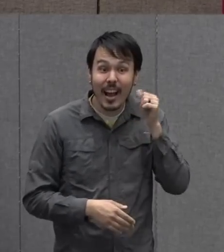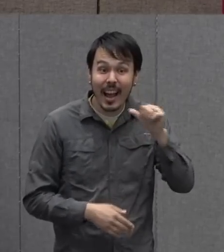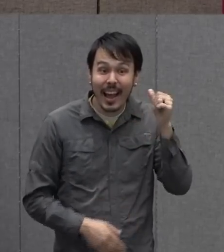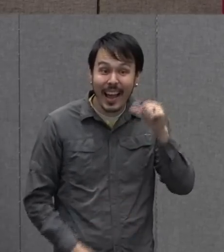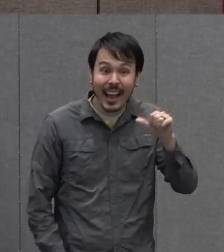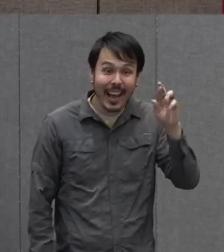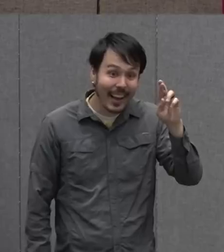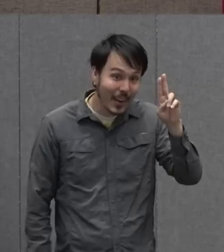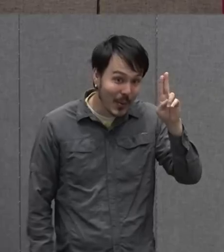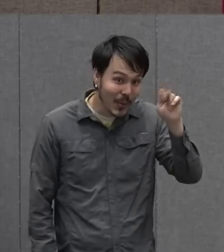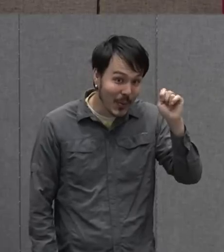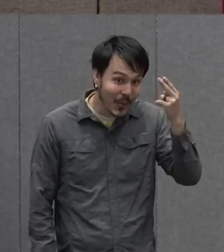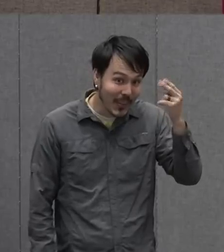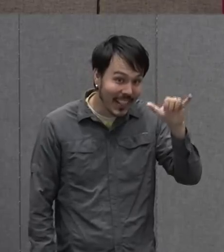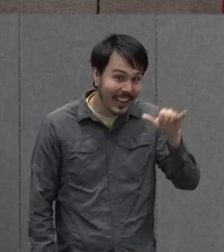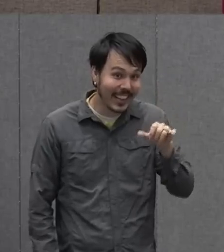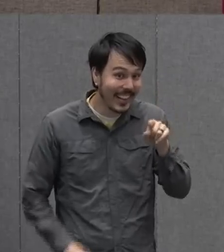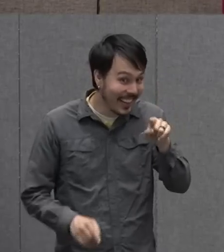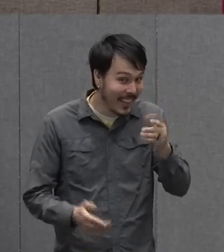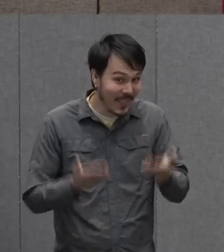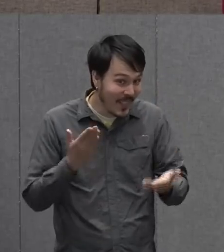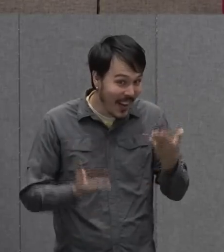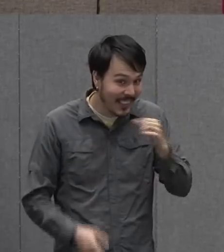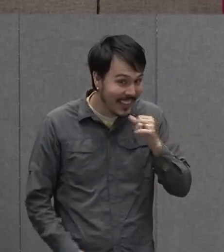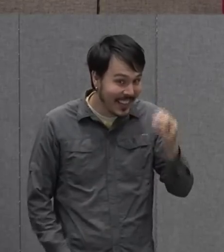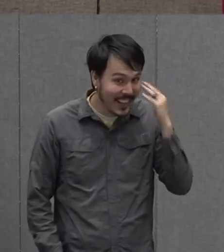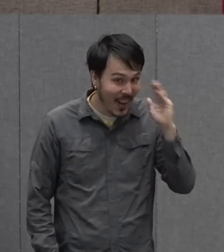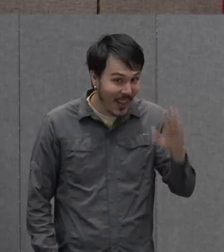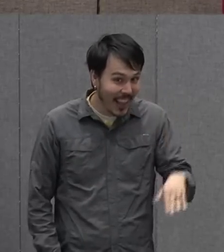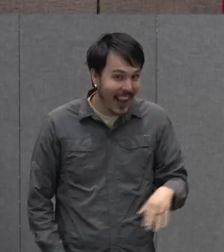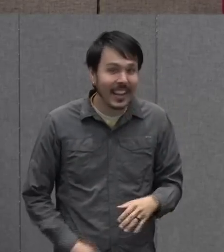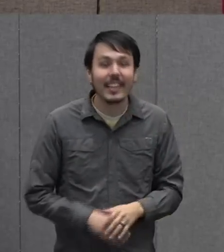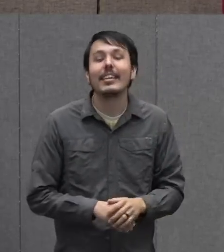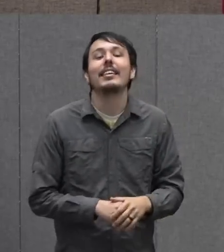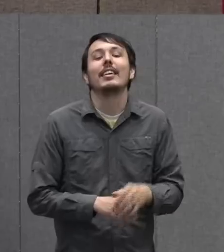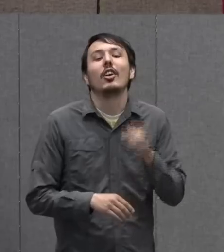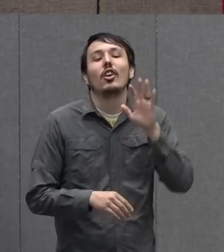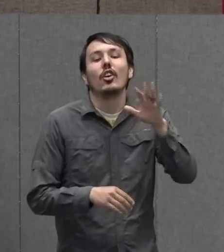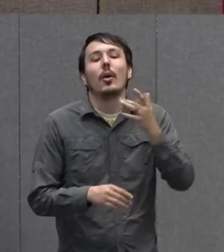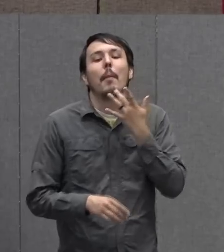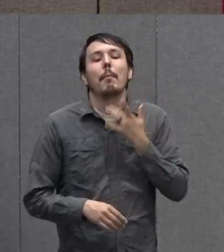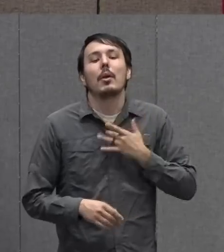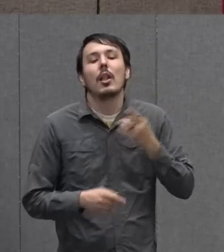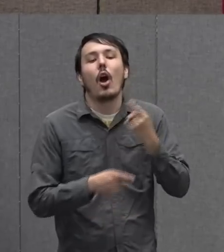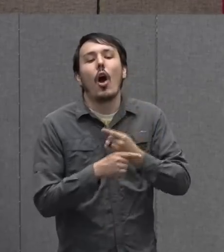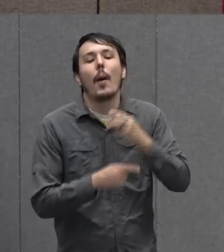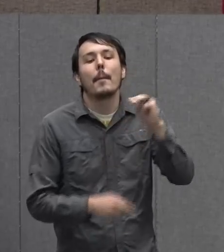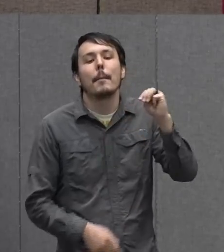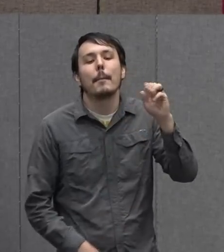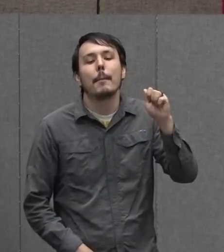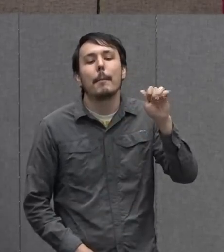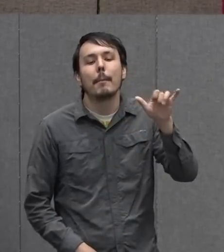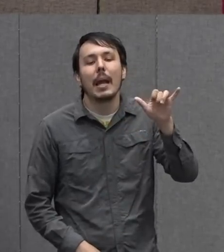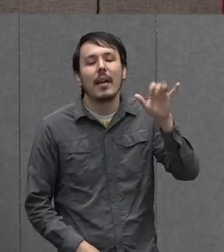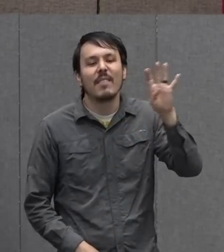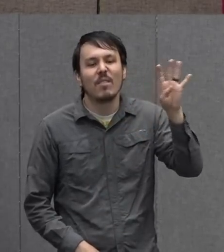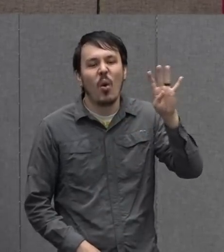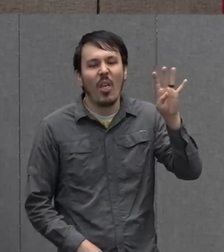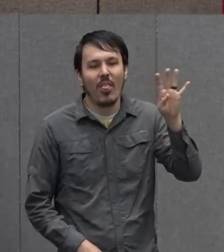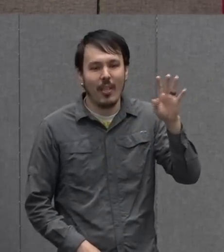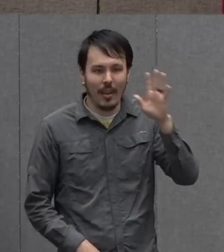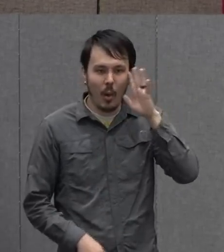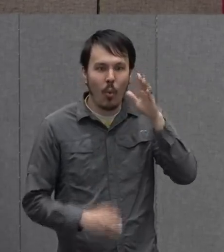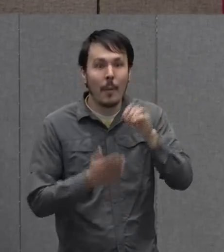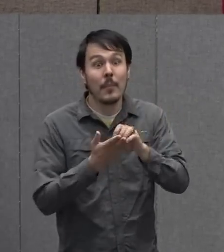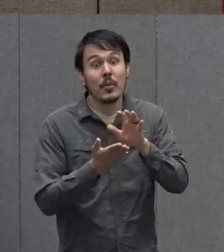You probably didn't know that. Her birthday is on May 4th. So I'm going to write, it's Aunt Ruthie's